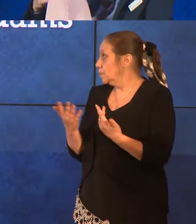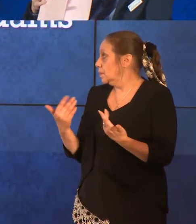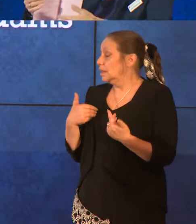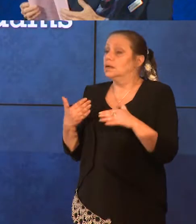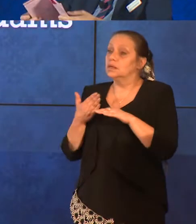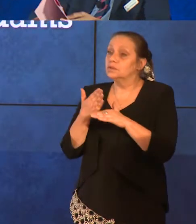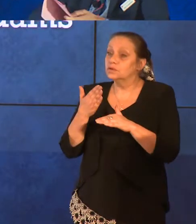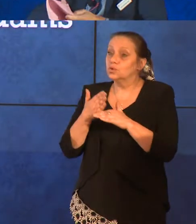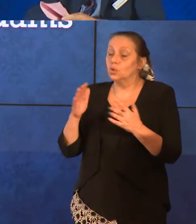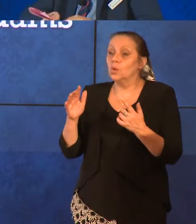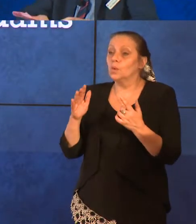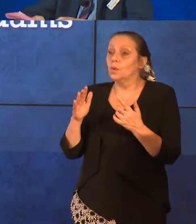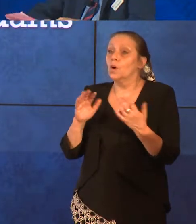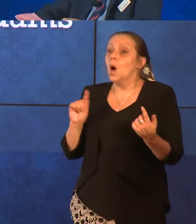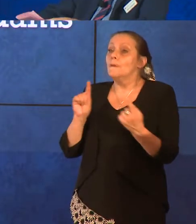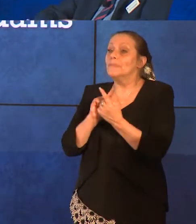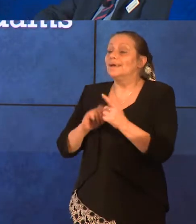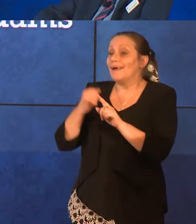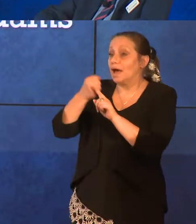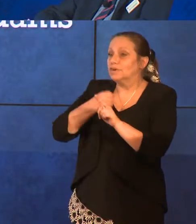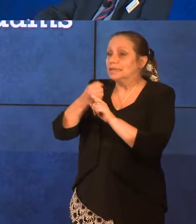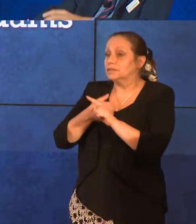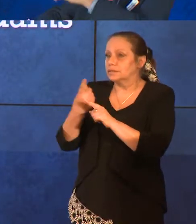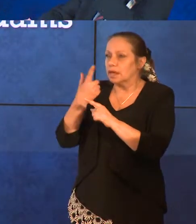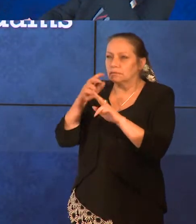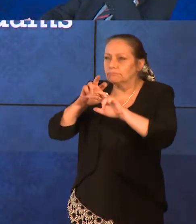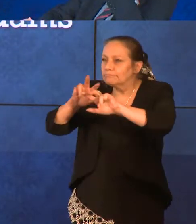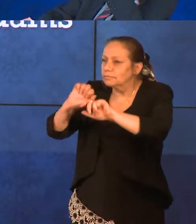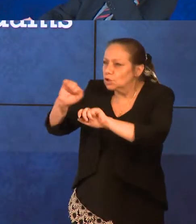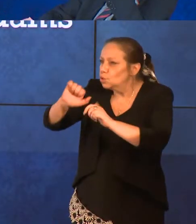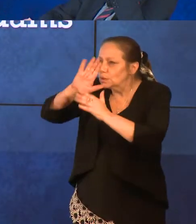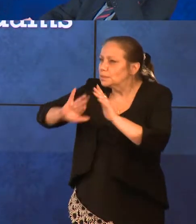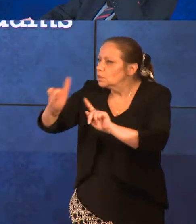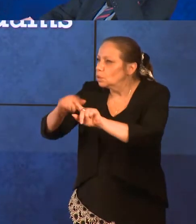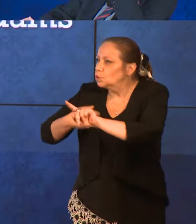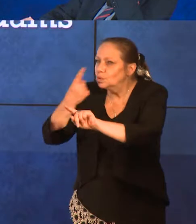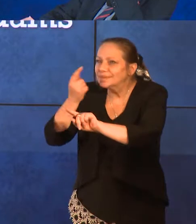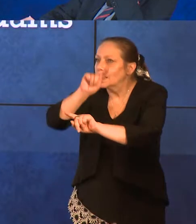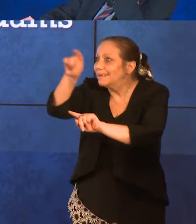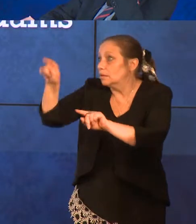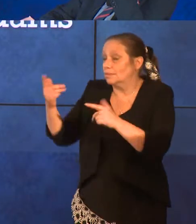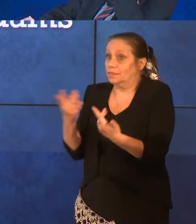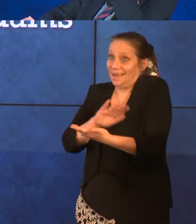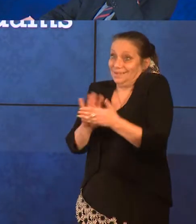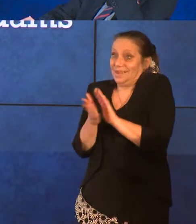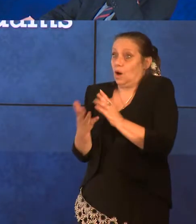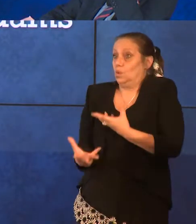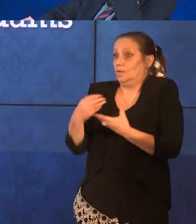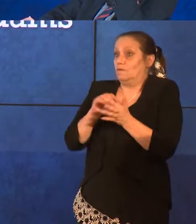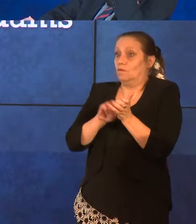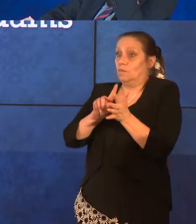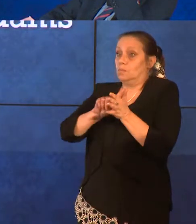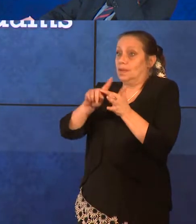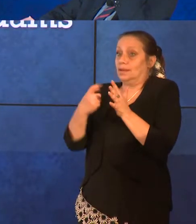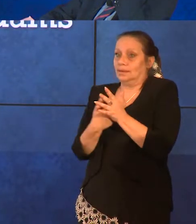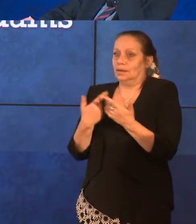to find out from their experience what they've been seeing. So that's how we've basically involved it, because we are,